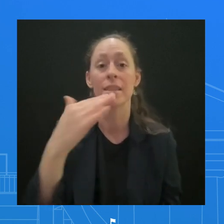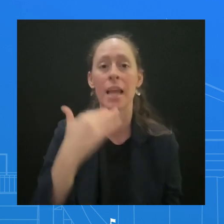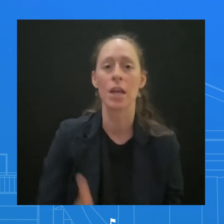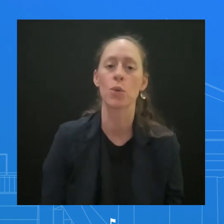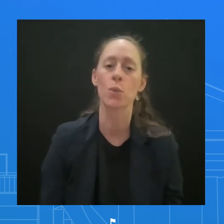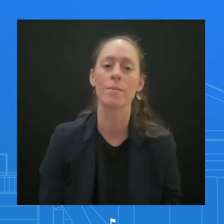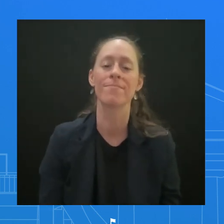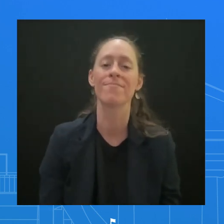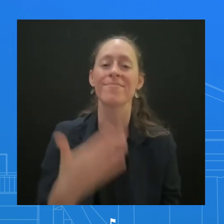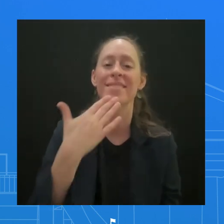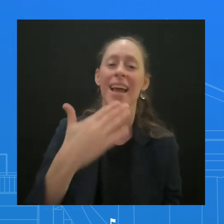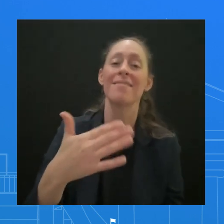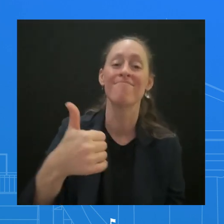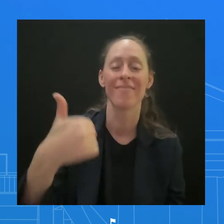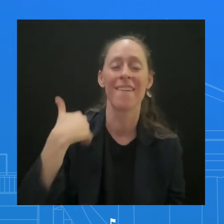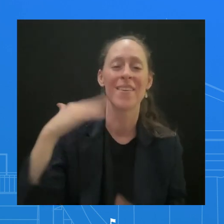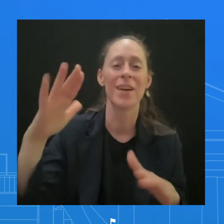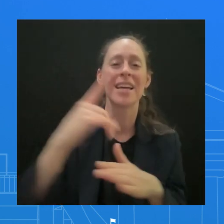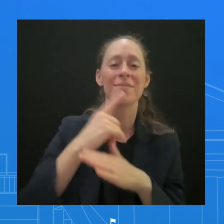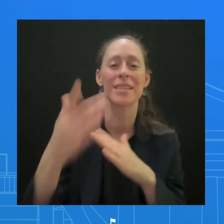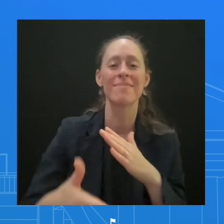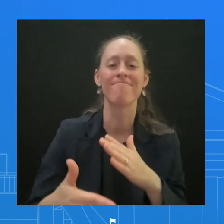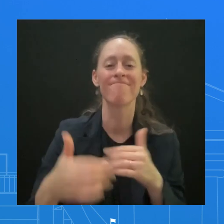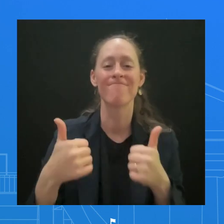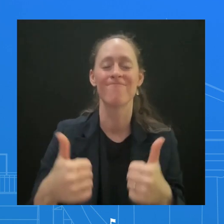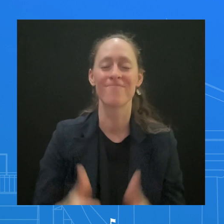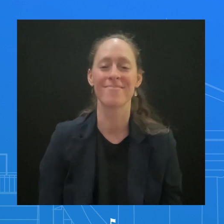was at weekend. the father's house. Okay.